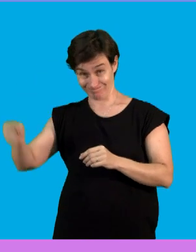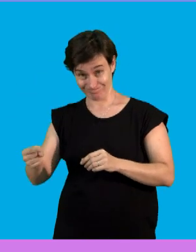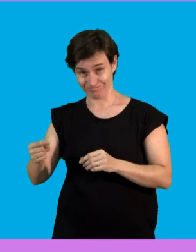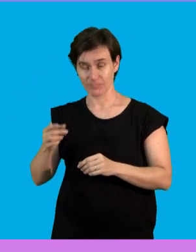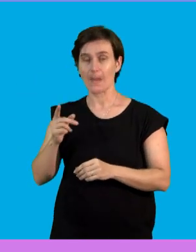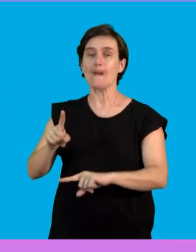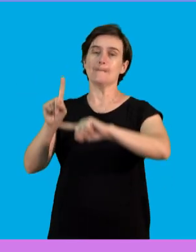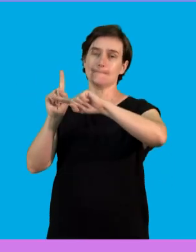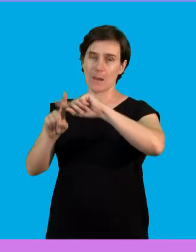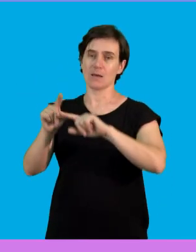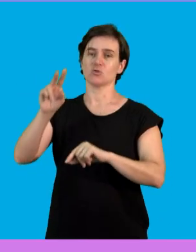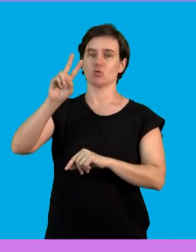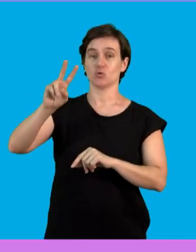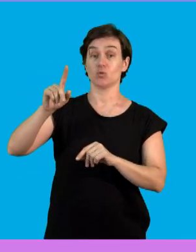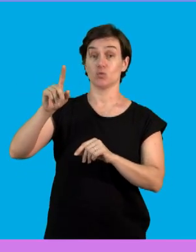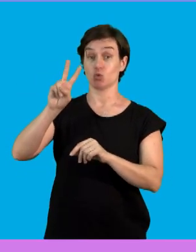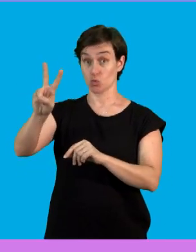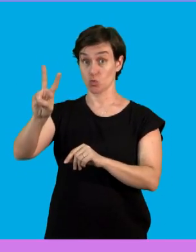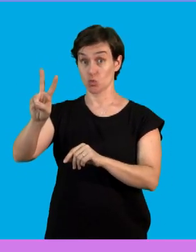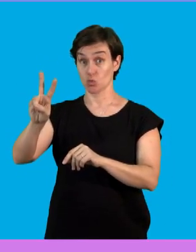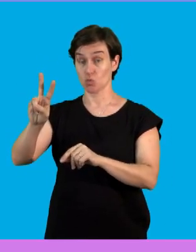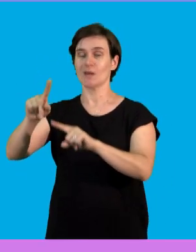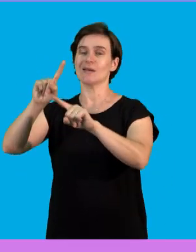plus 2 times